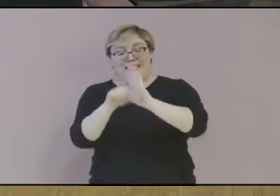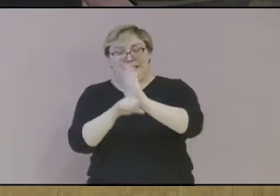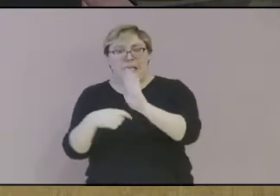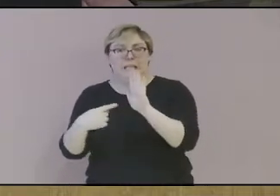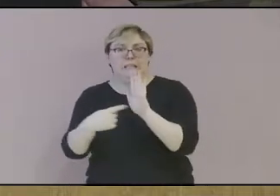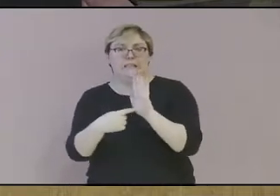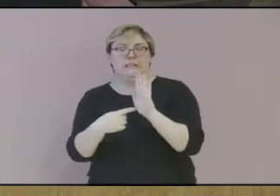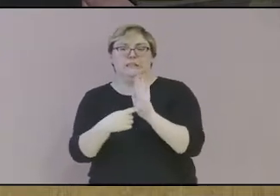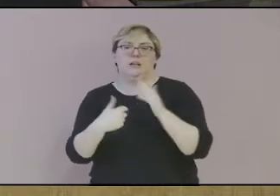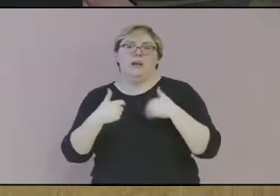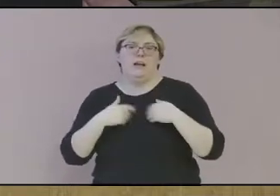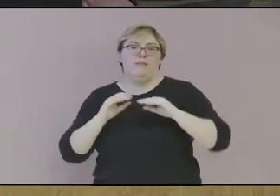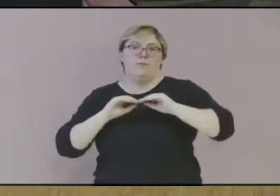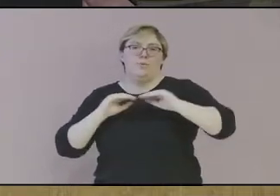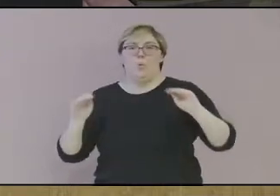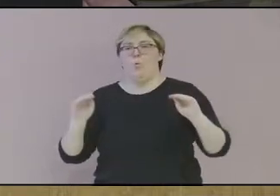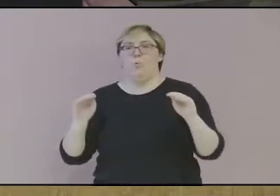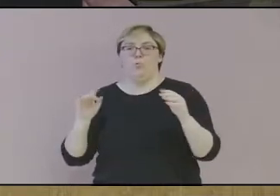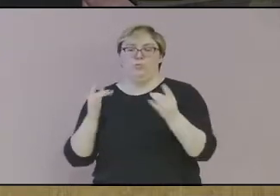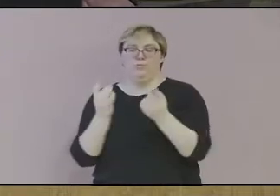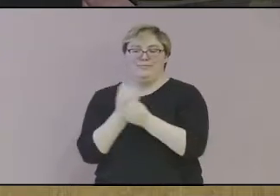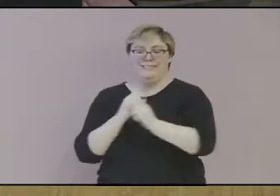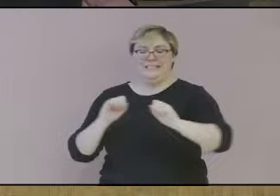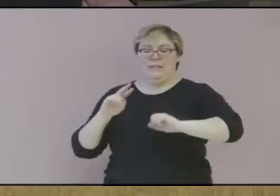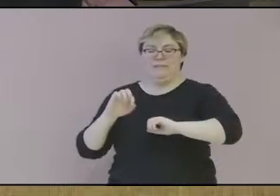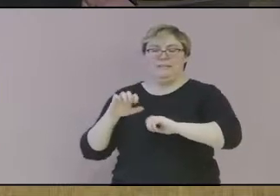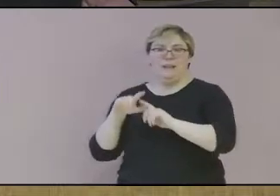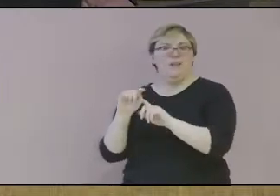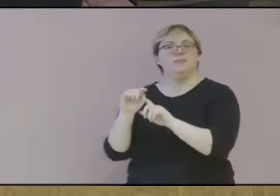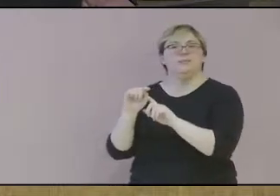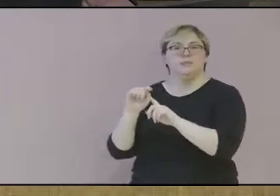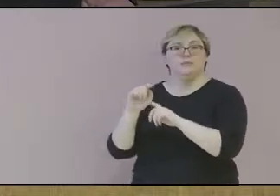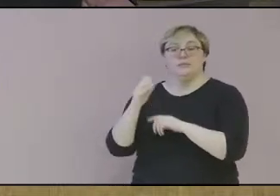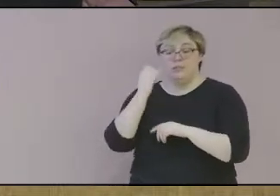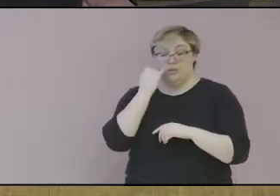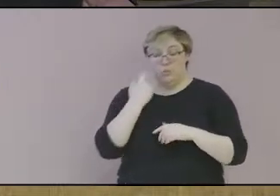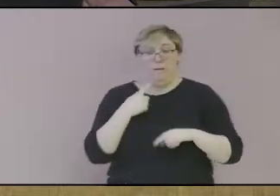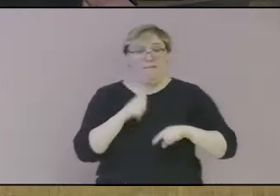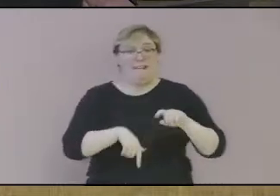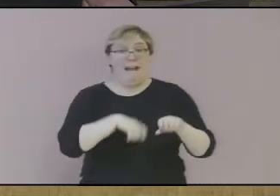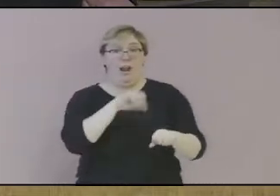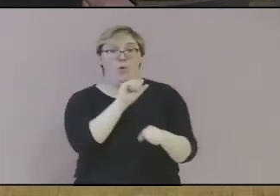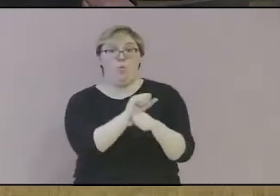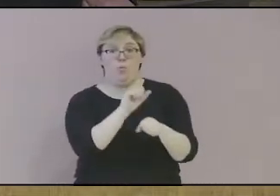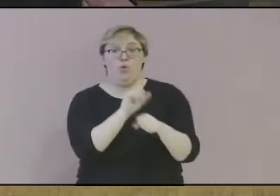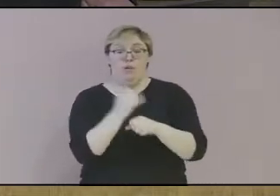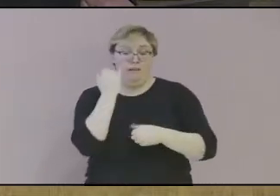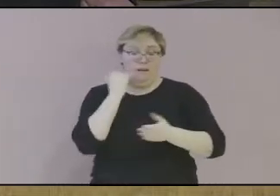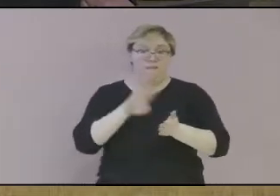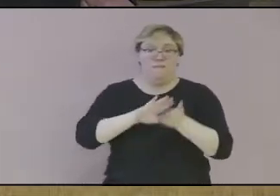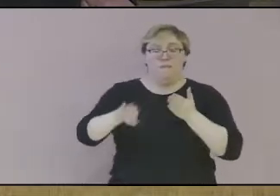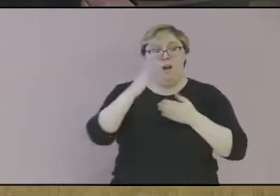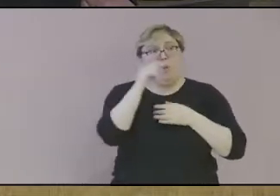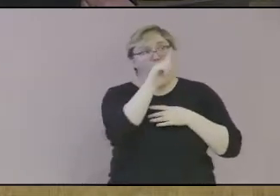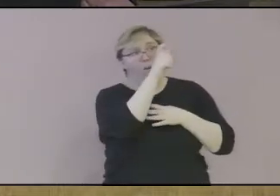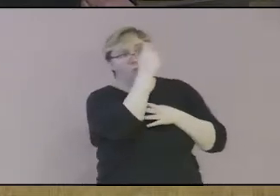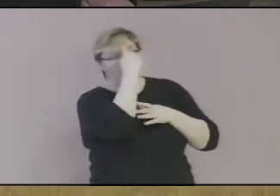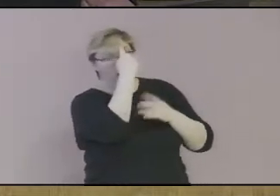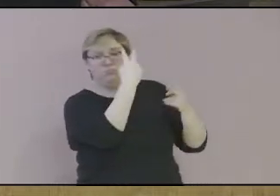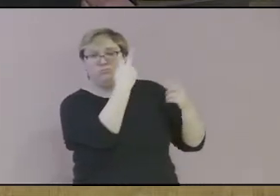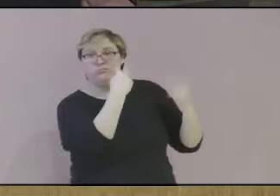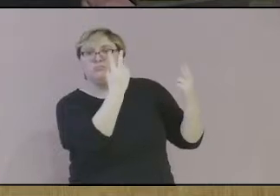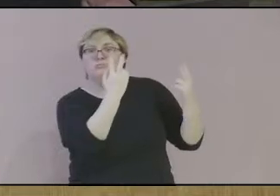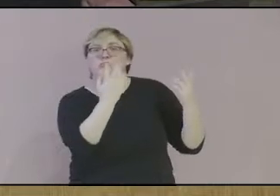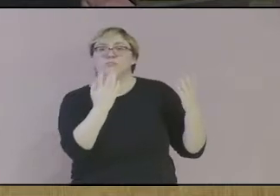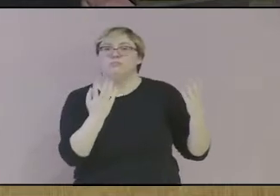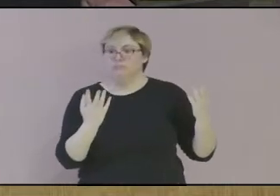So how do you live in a nation, a society? This is not you, you're in Canada, but that where there's